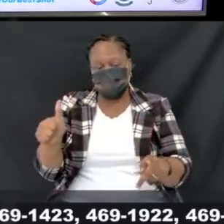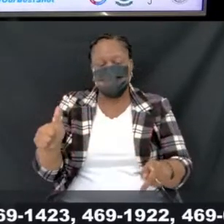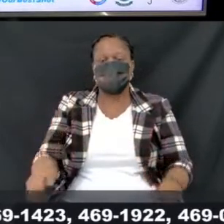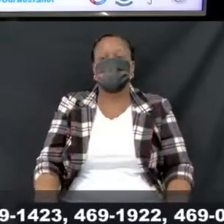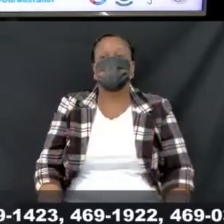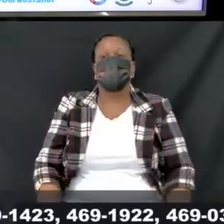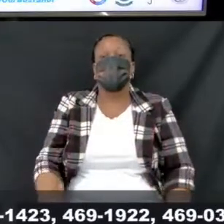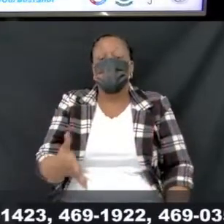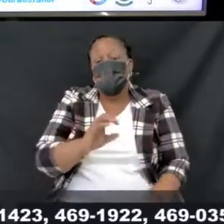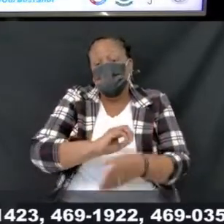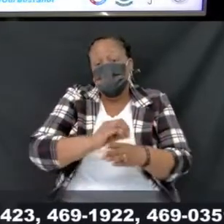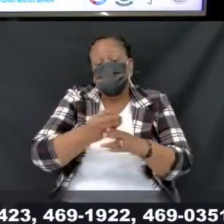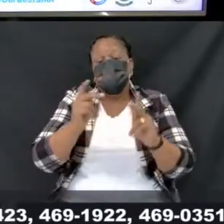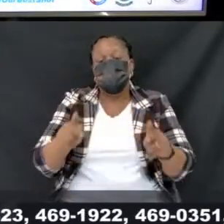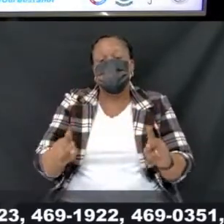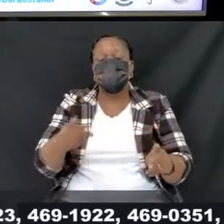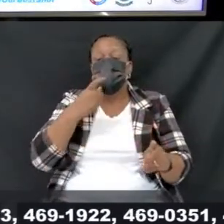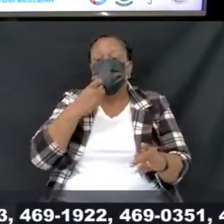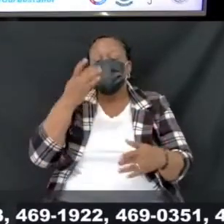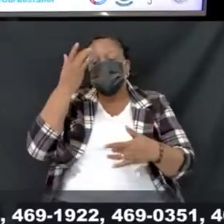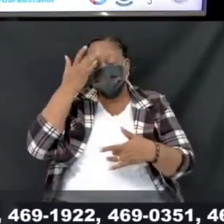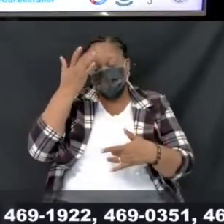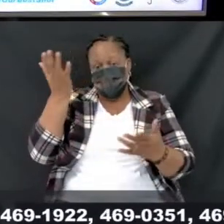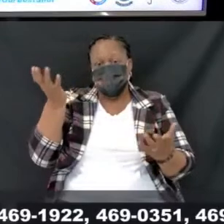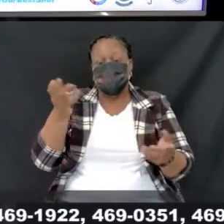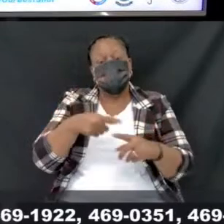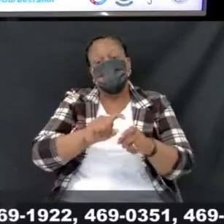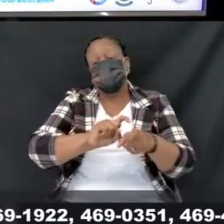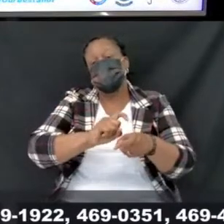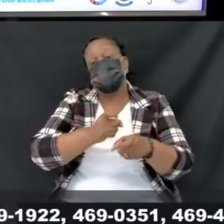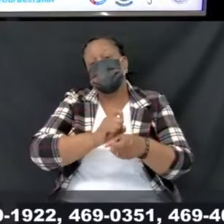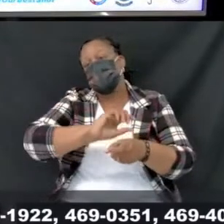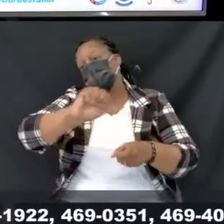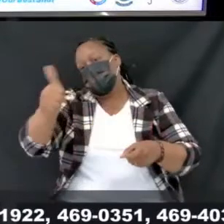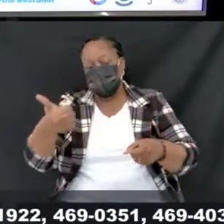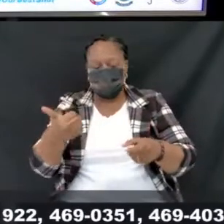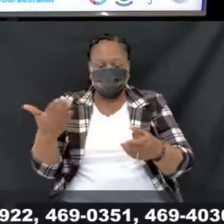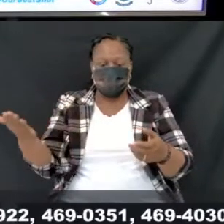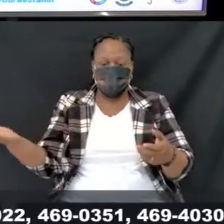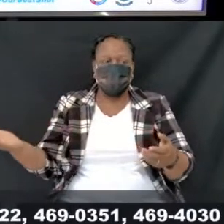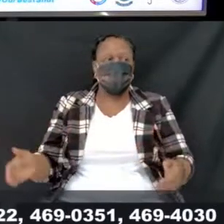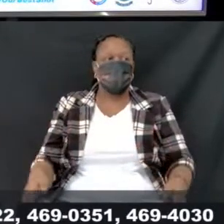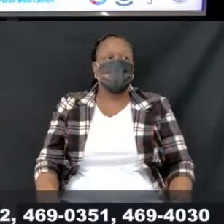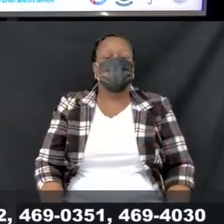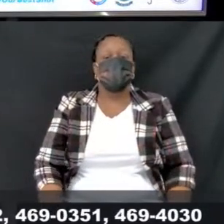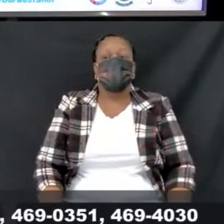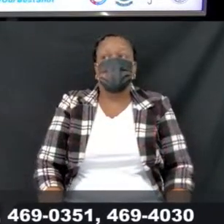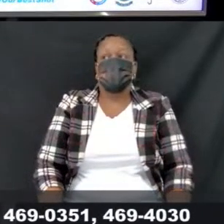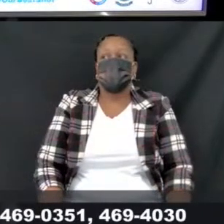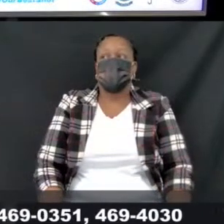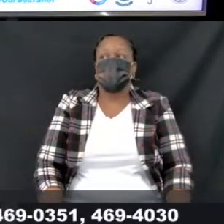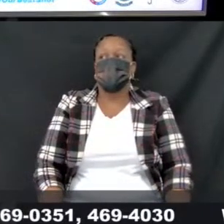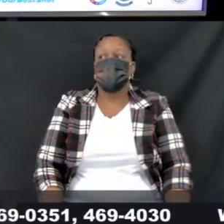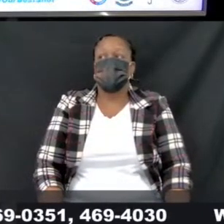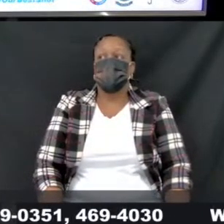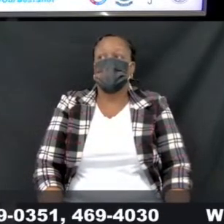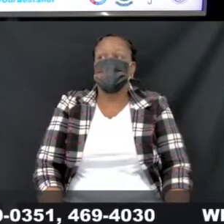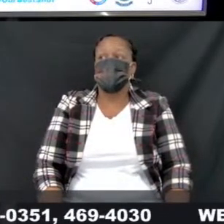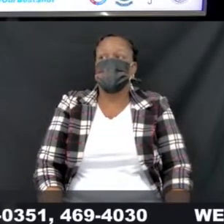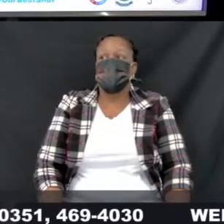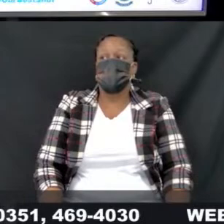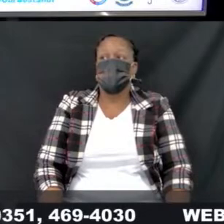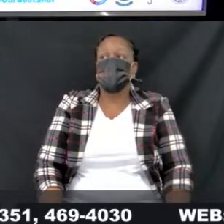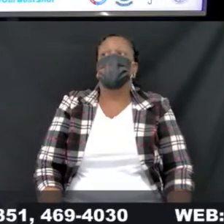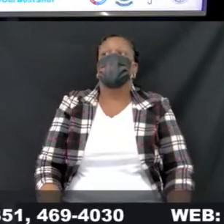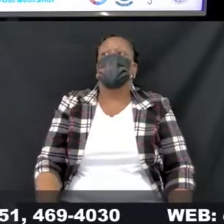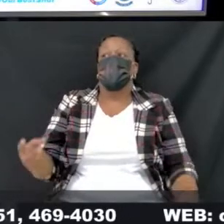We have been spared the worst thus far and are fortunate in a way to have had the Omicron become the dominant